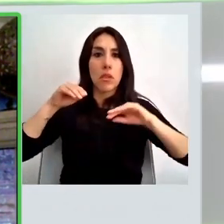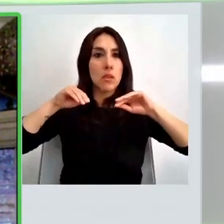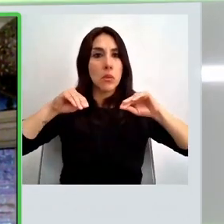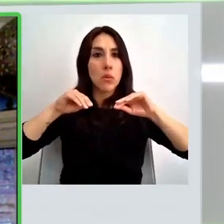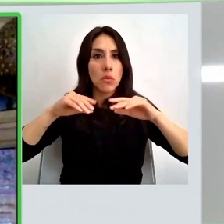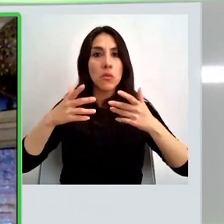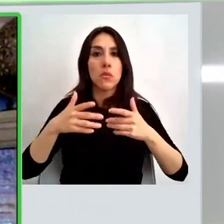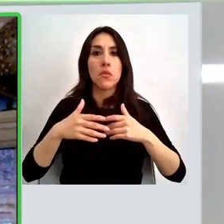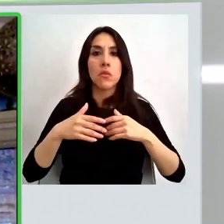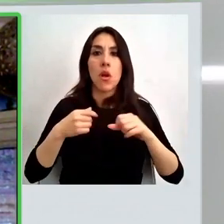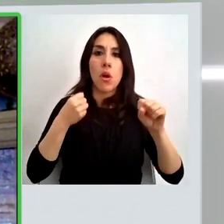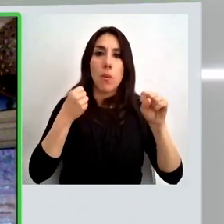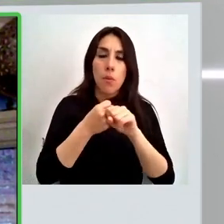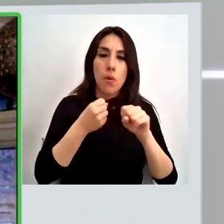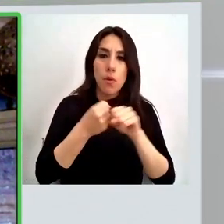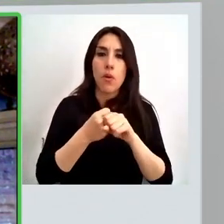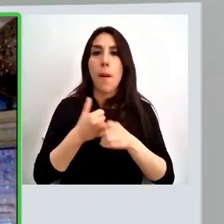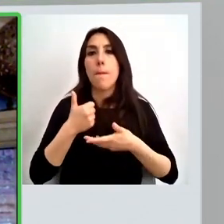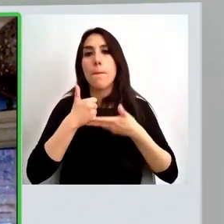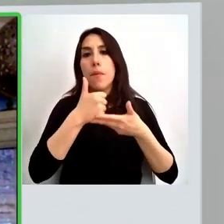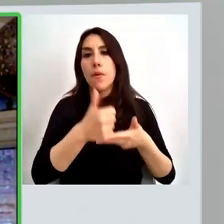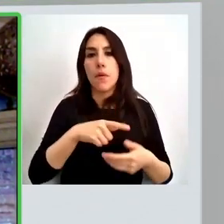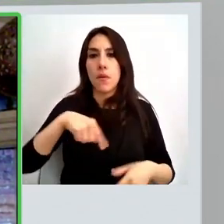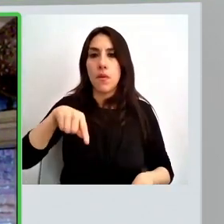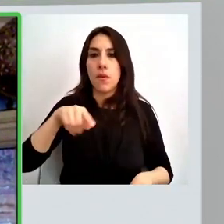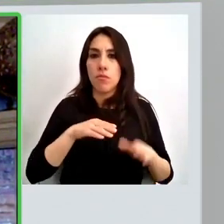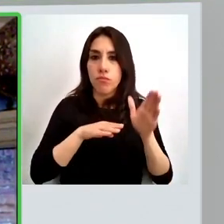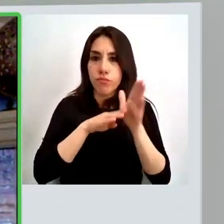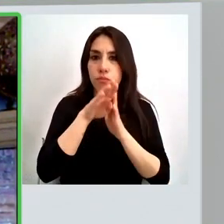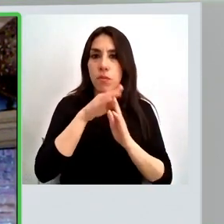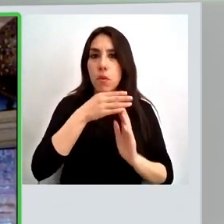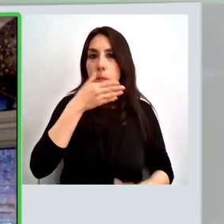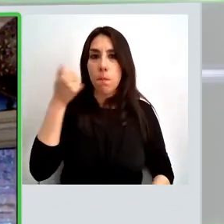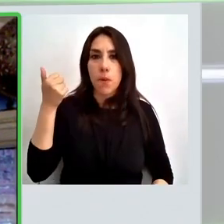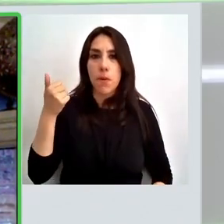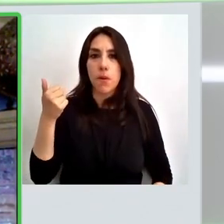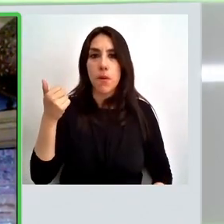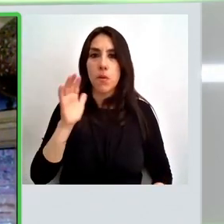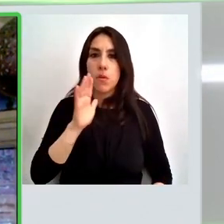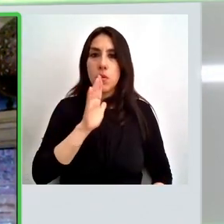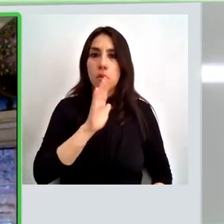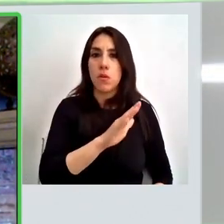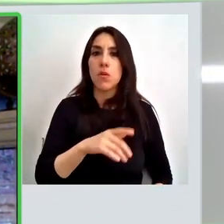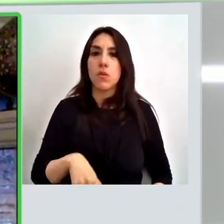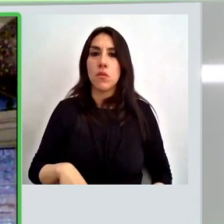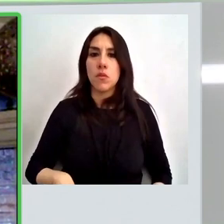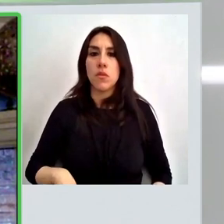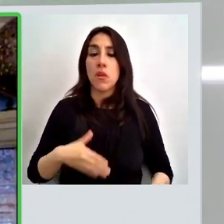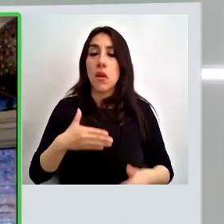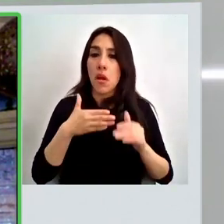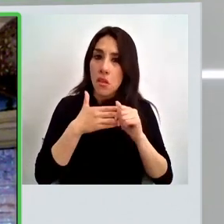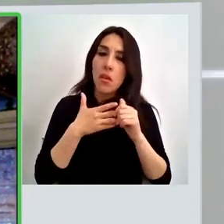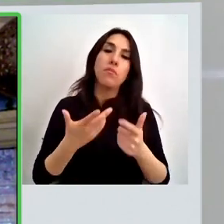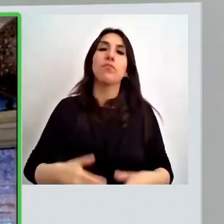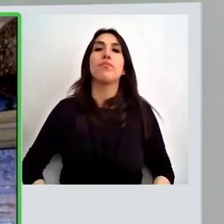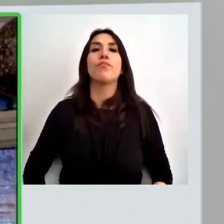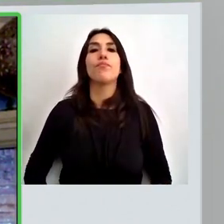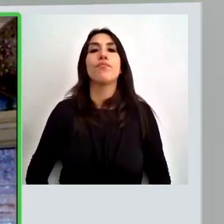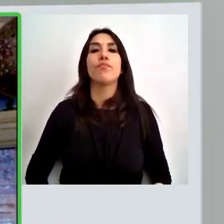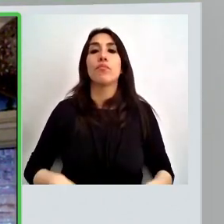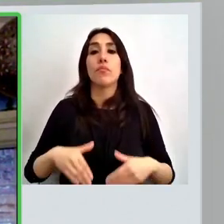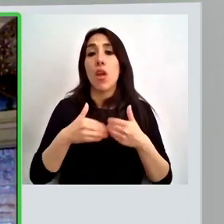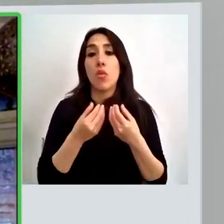their leadership skills. So again, it was about cross-networking across public sector. And then lastly,